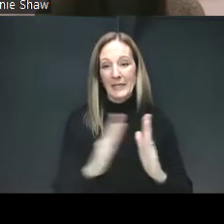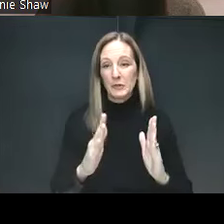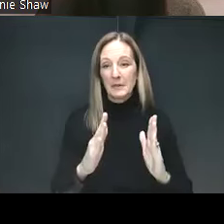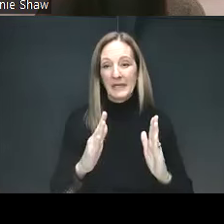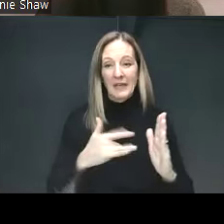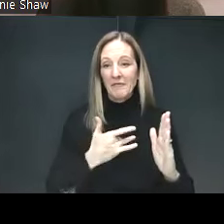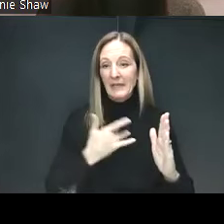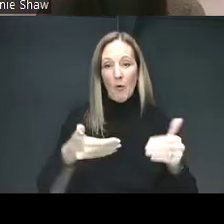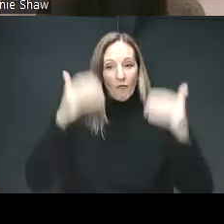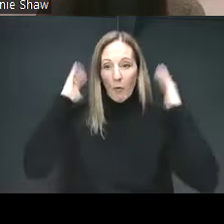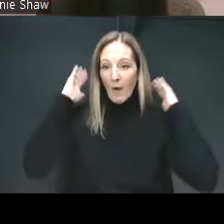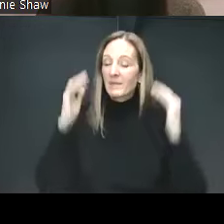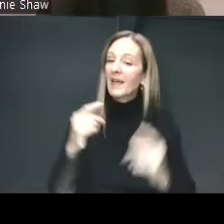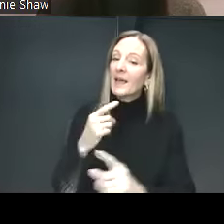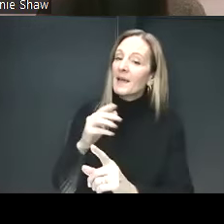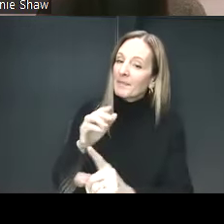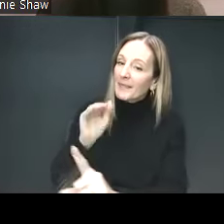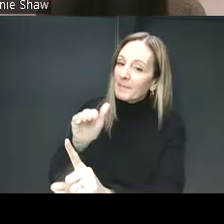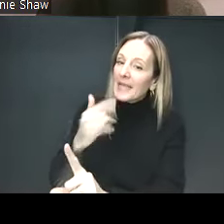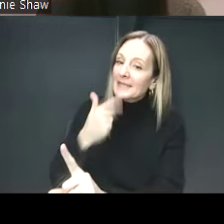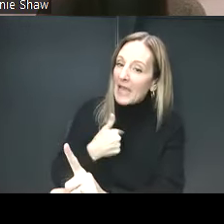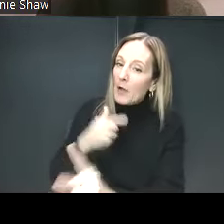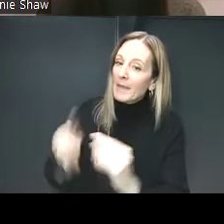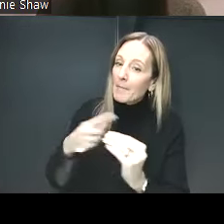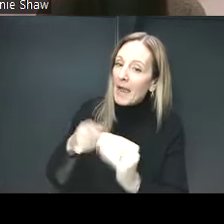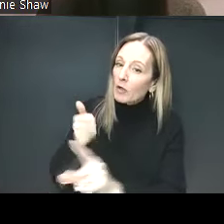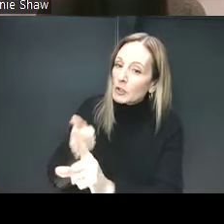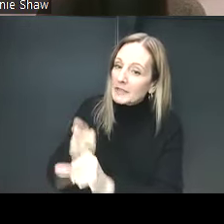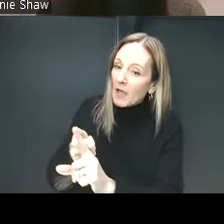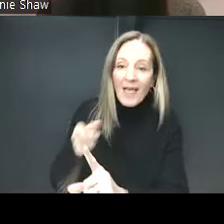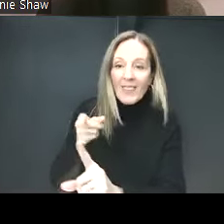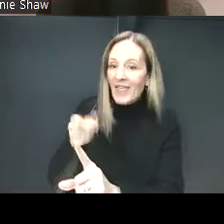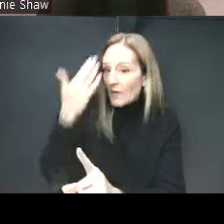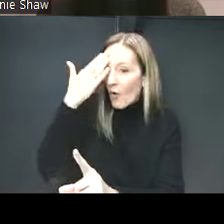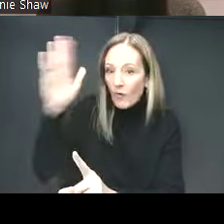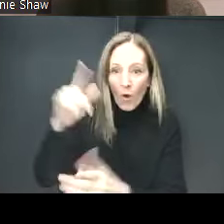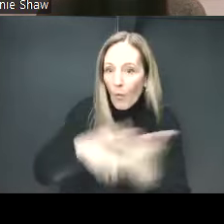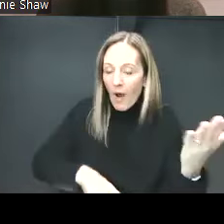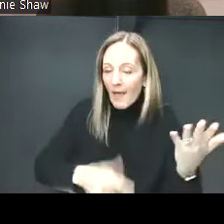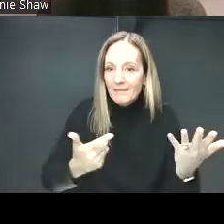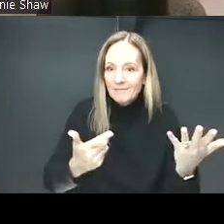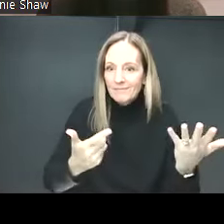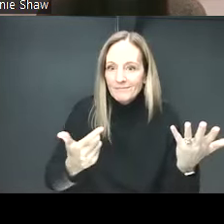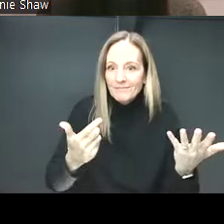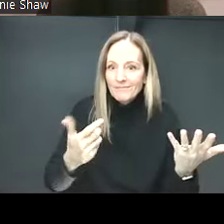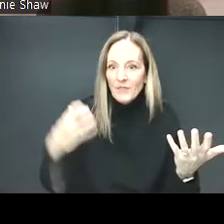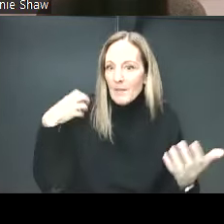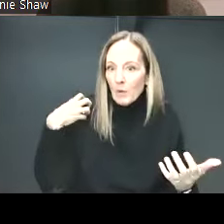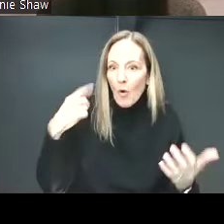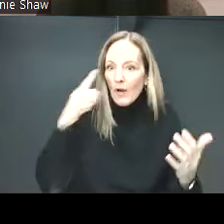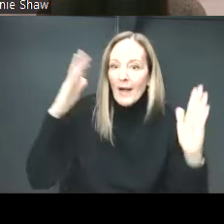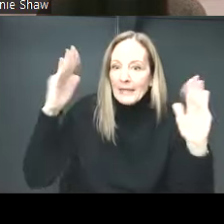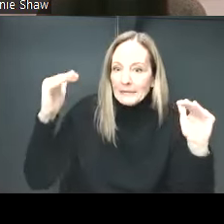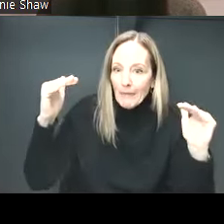about yourself. They may not know what types of information the employer is expecting to hear. And so what we try to do is we say to them, they want to know about